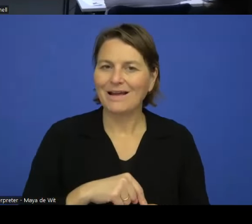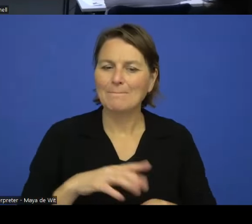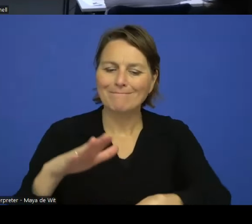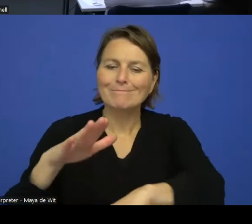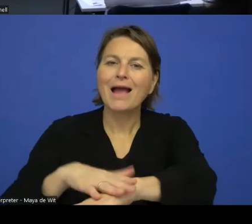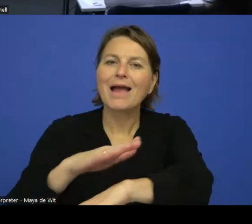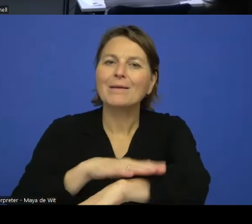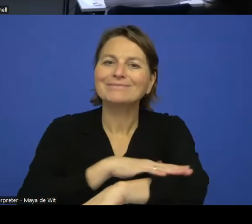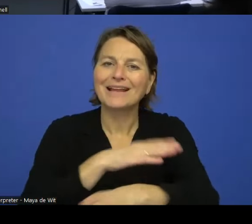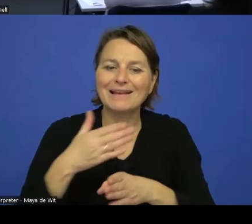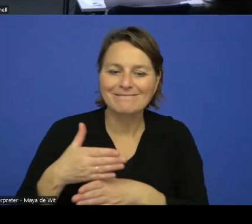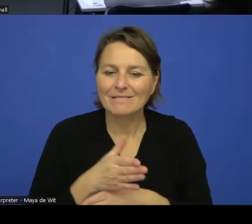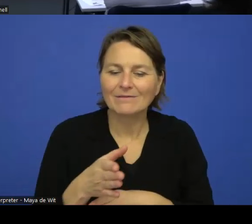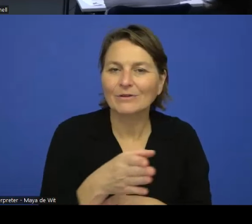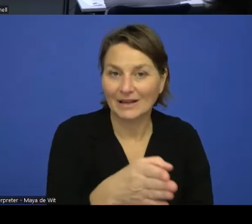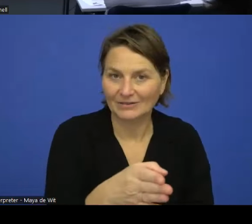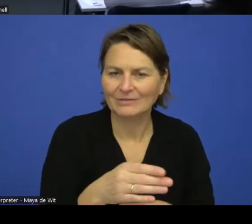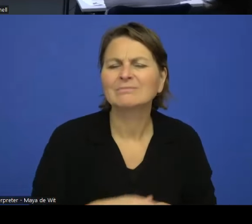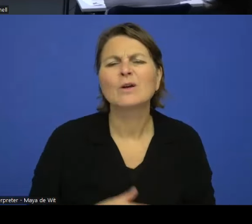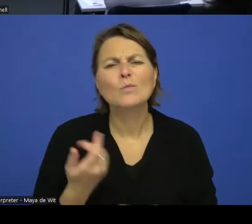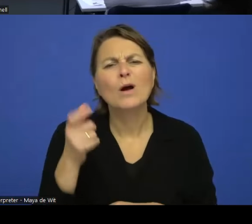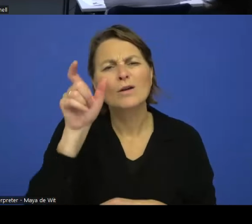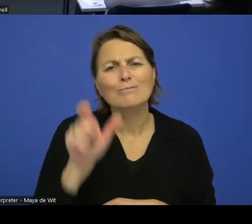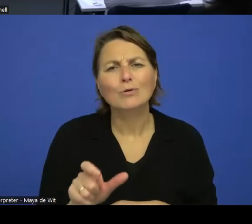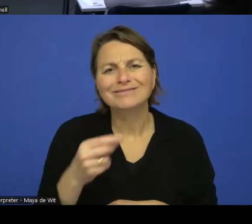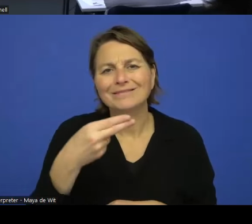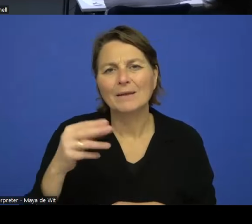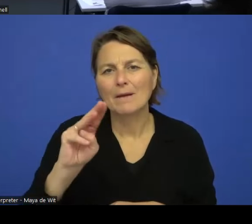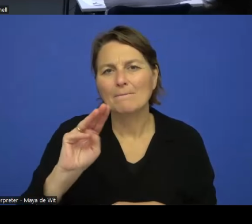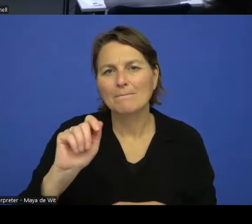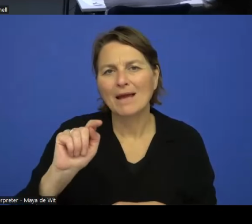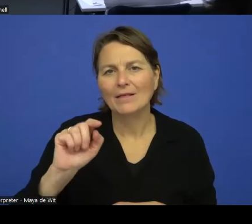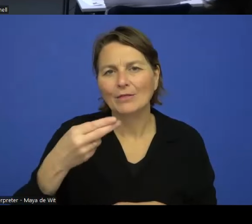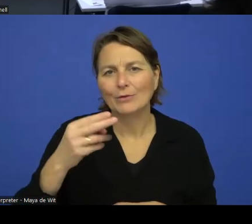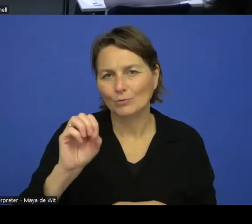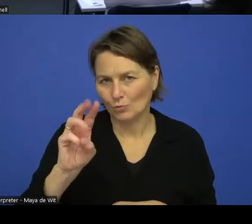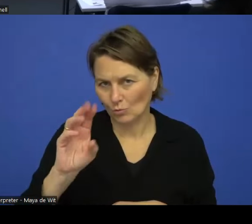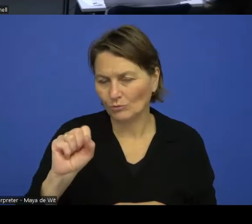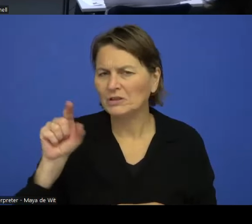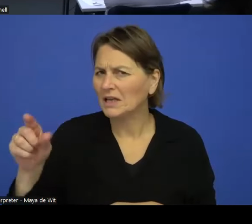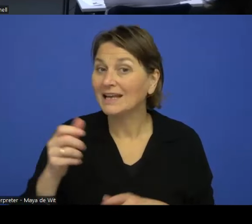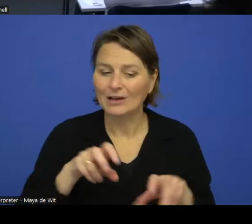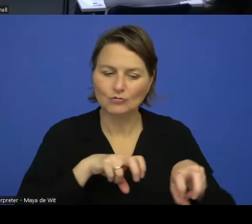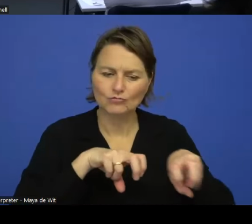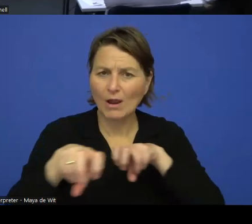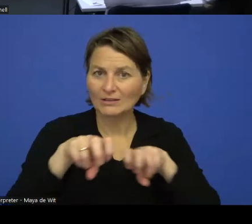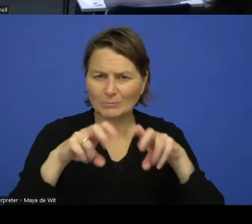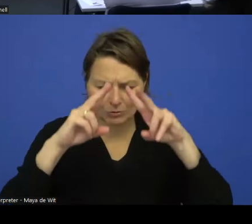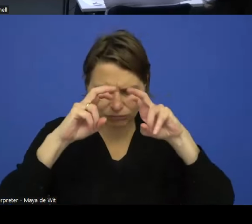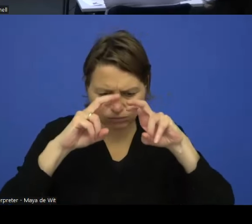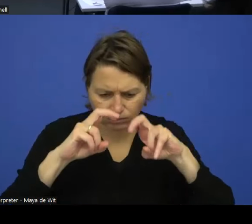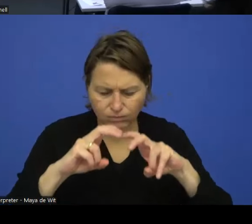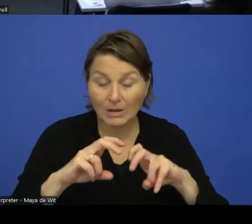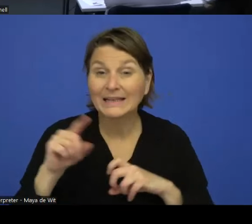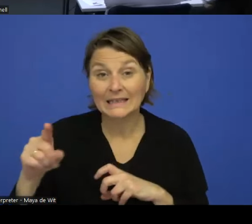Brian Matthews, who's also part of that Centre for Disability Studies. He does a lot on transport studies. He is visually impaired, so he was very interested in could we